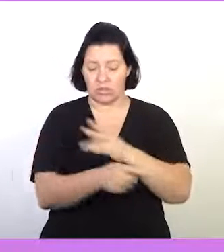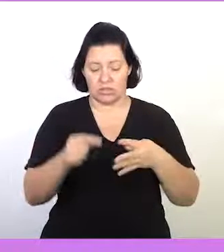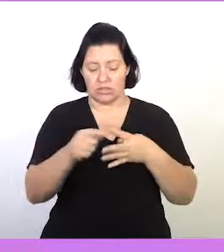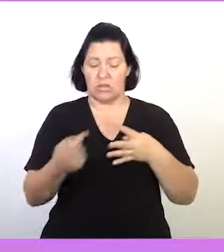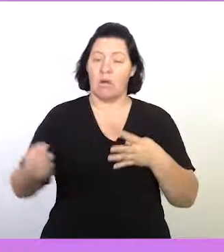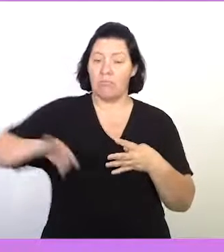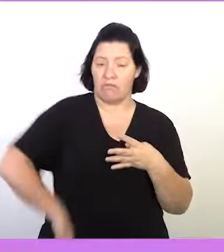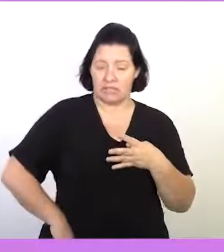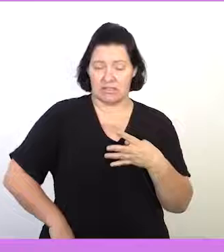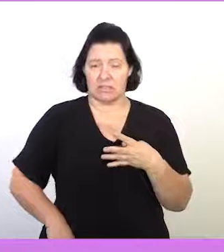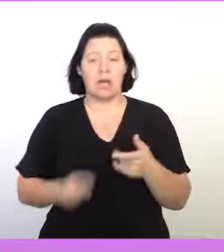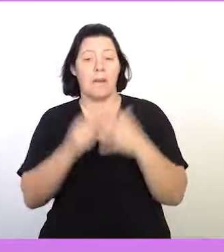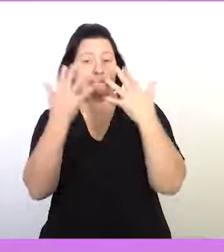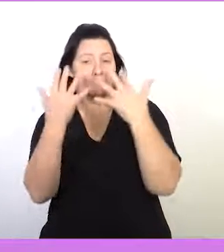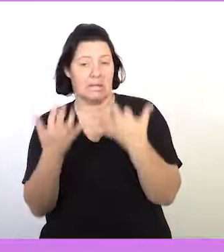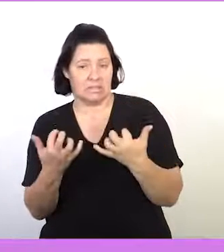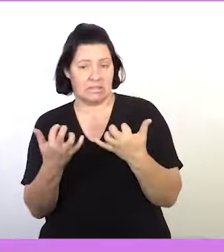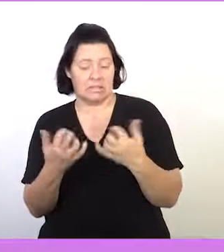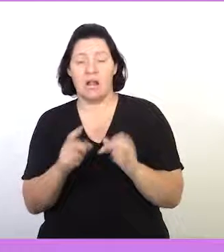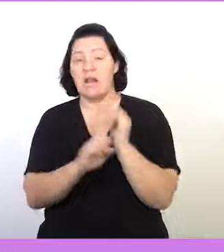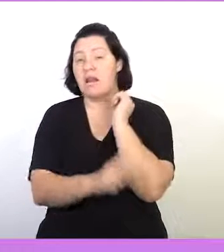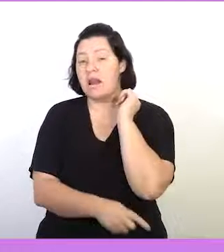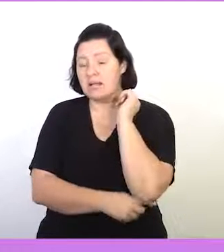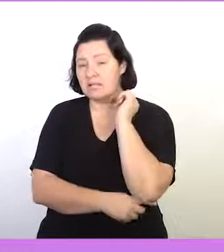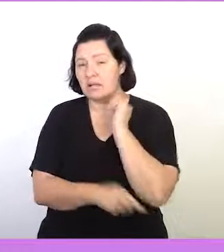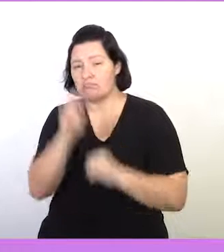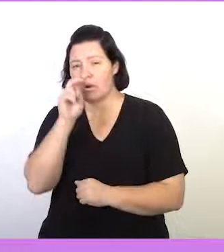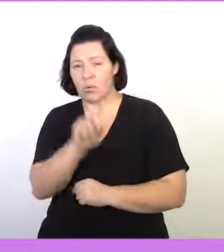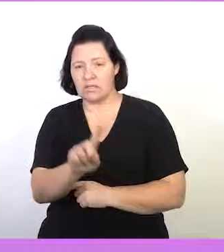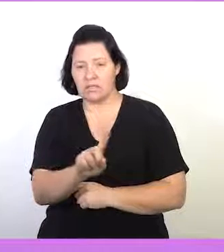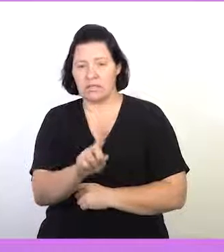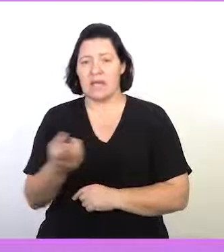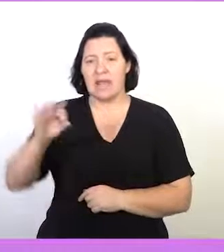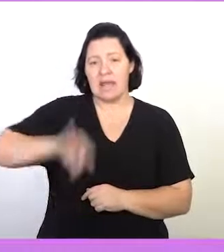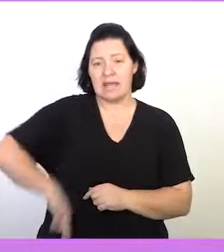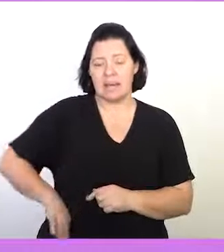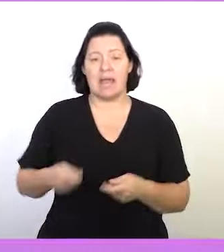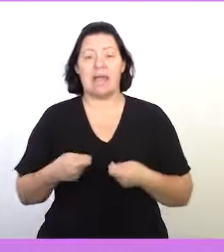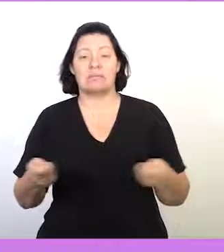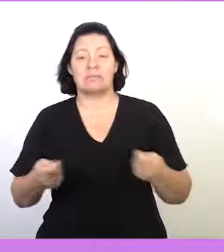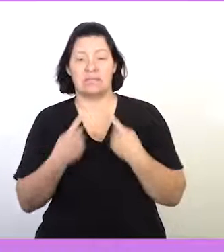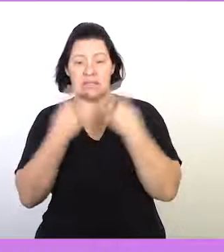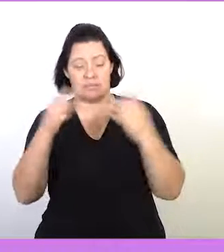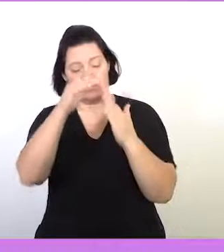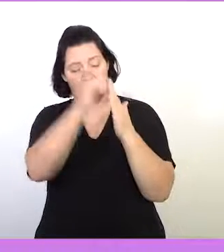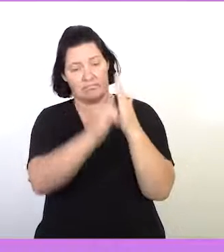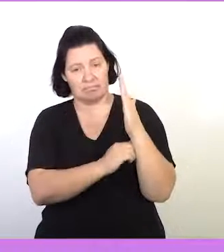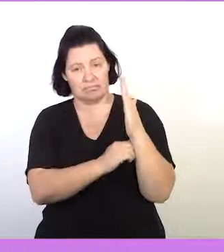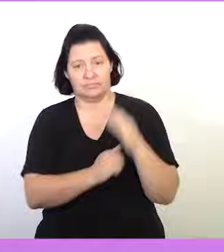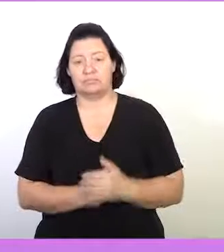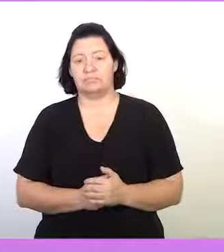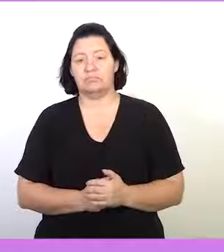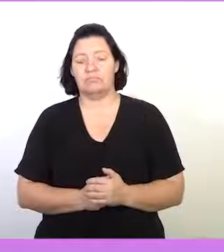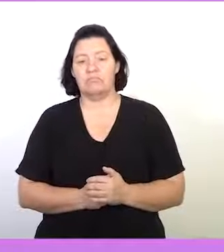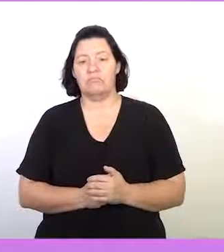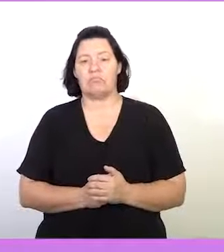profit, also budget, and then lastly, we will be looking at income and expenditure statements. Now let's